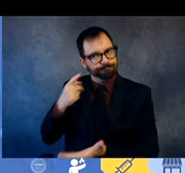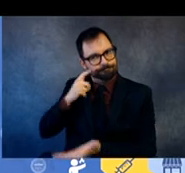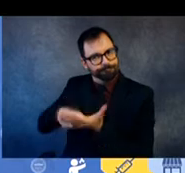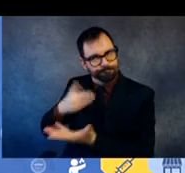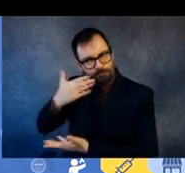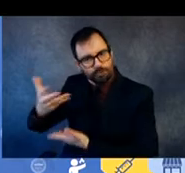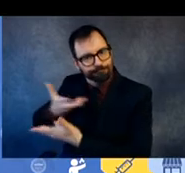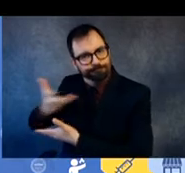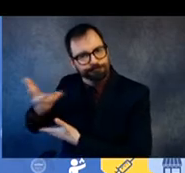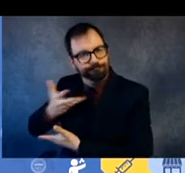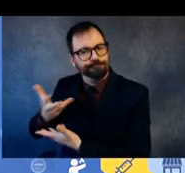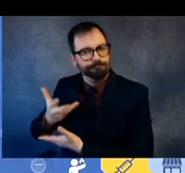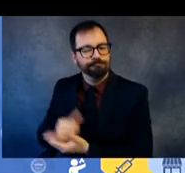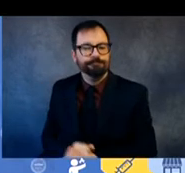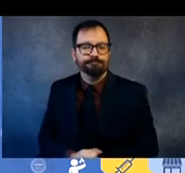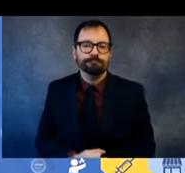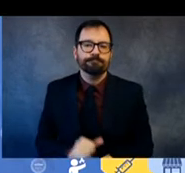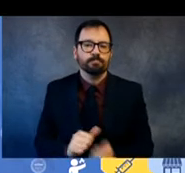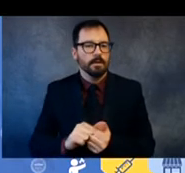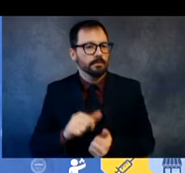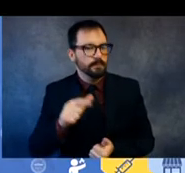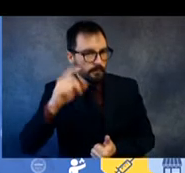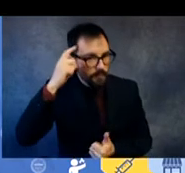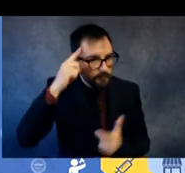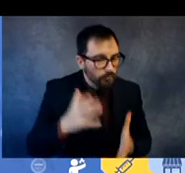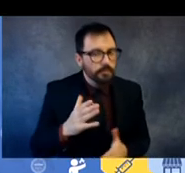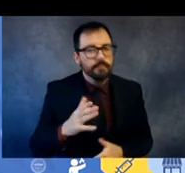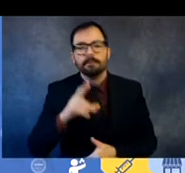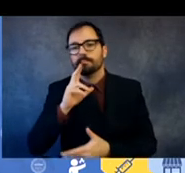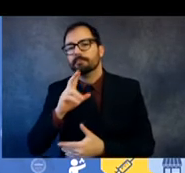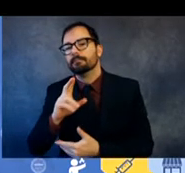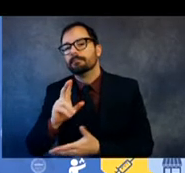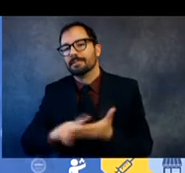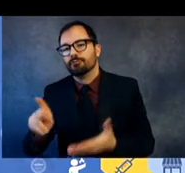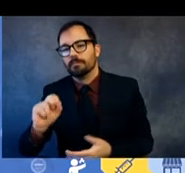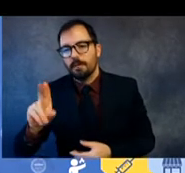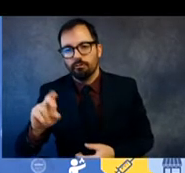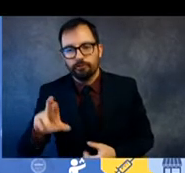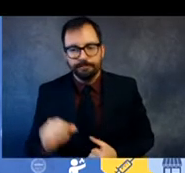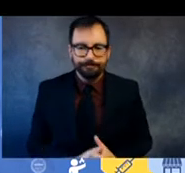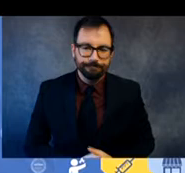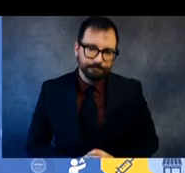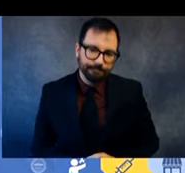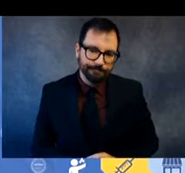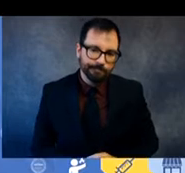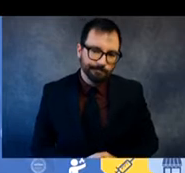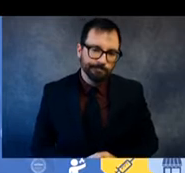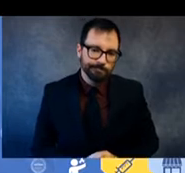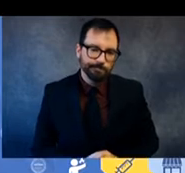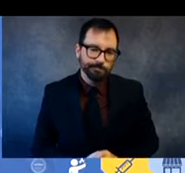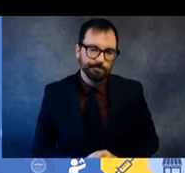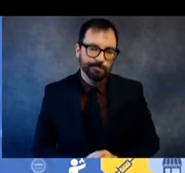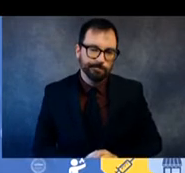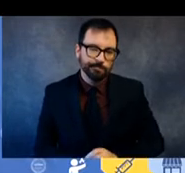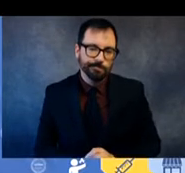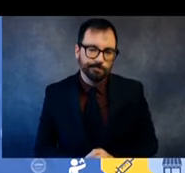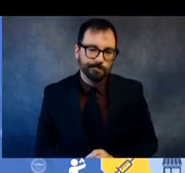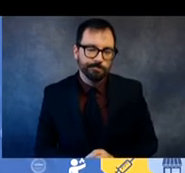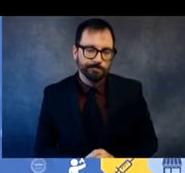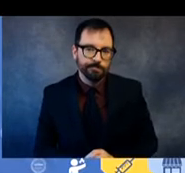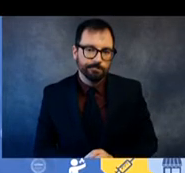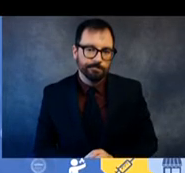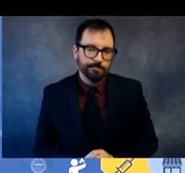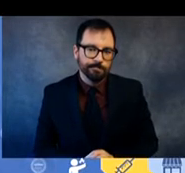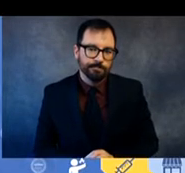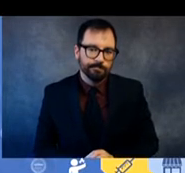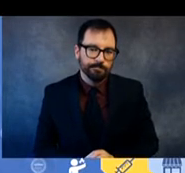In terms of what we saw within the state, and I speak for the entire delegation, we